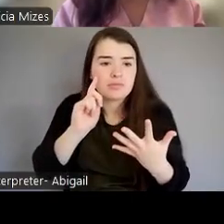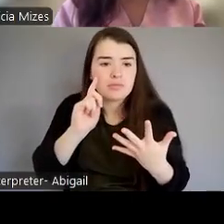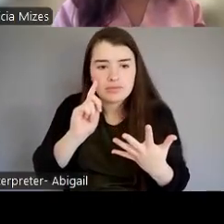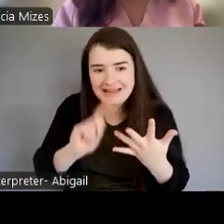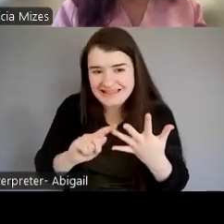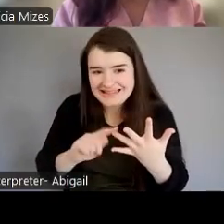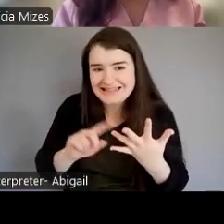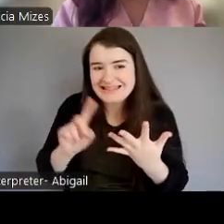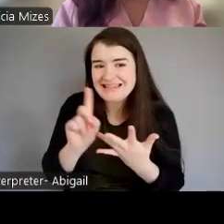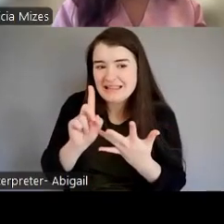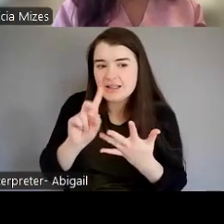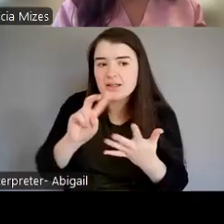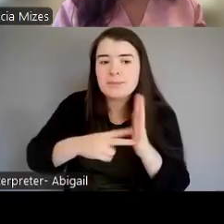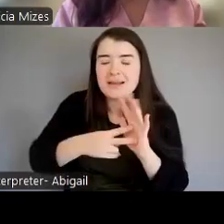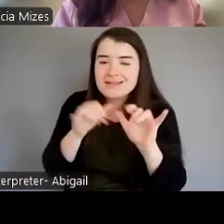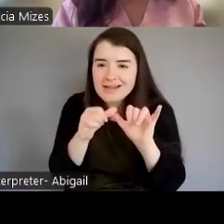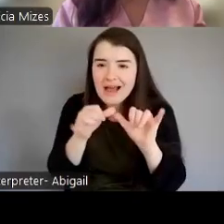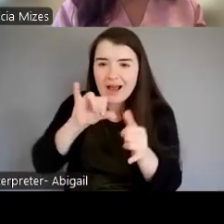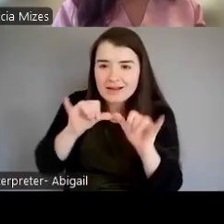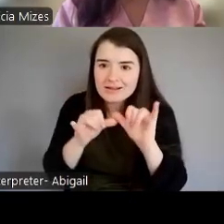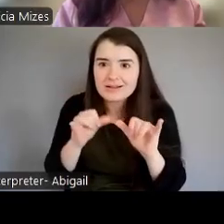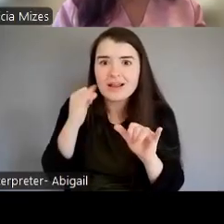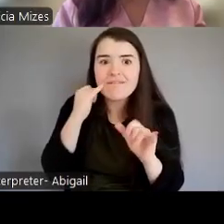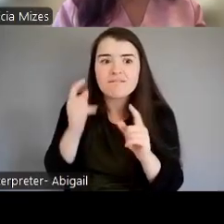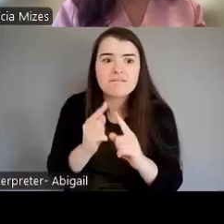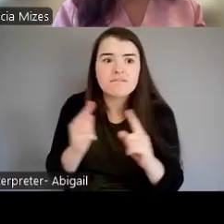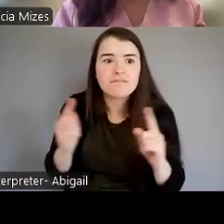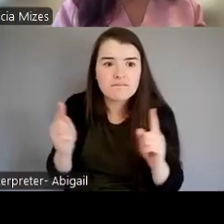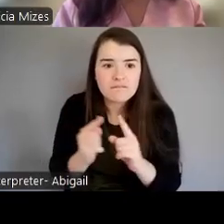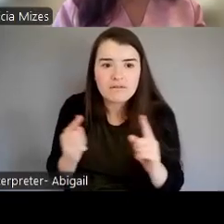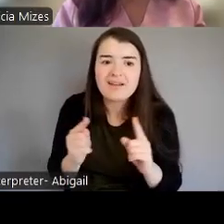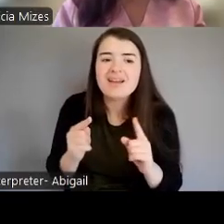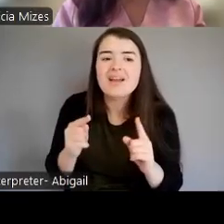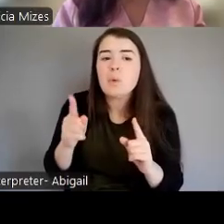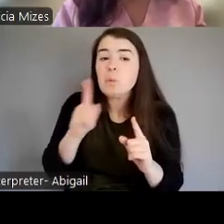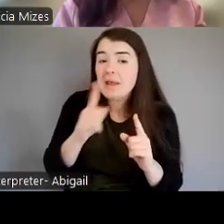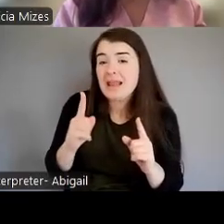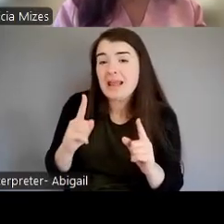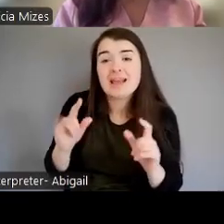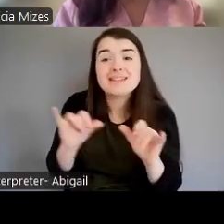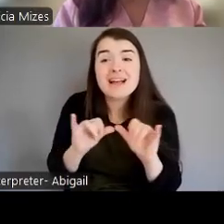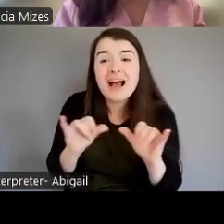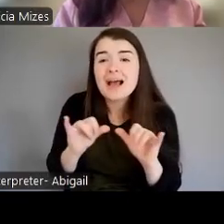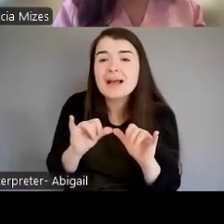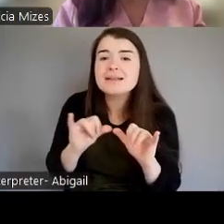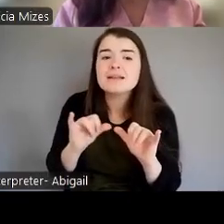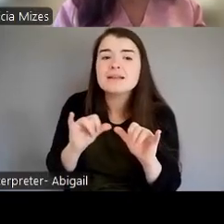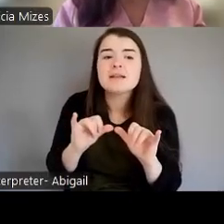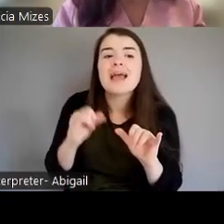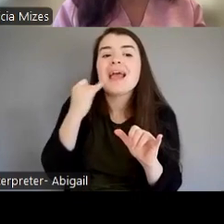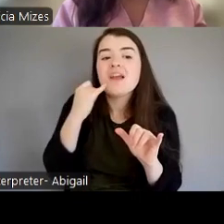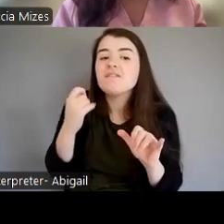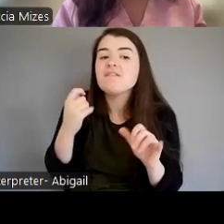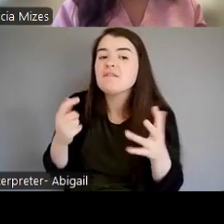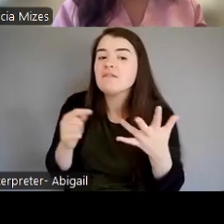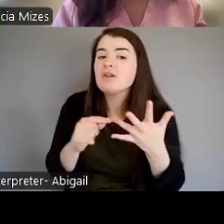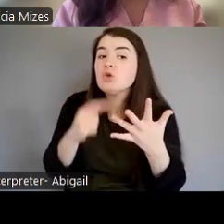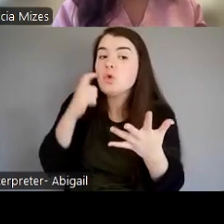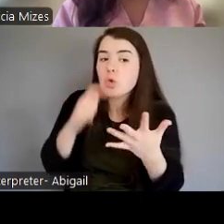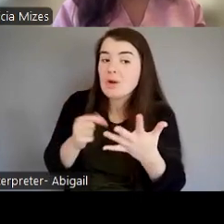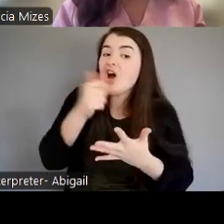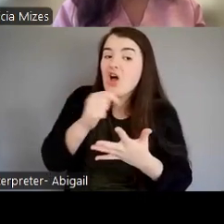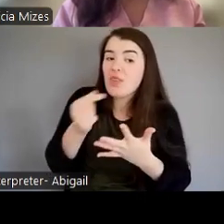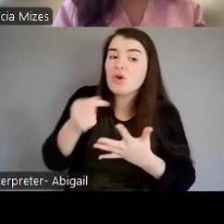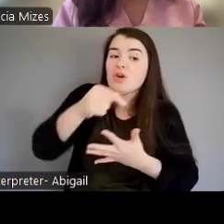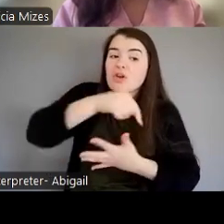pencil eraser. I want to emphasize with this one that this one we only worry about more if it's in combination with some of these other findings. So there are lots